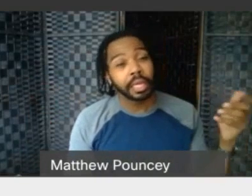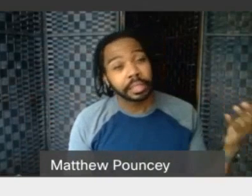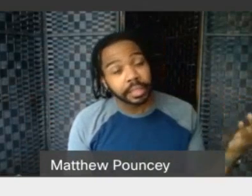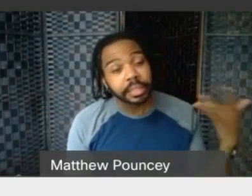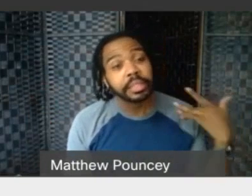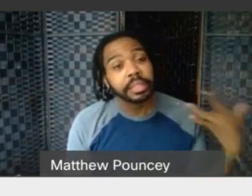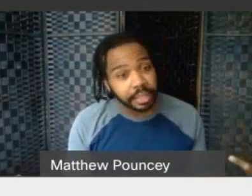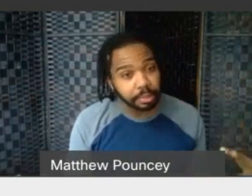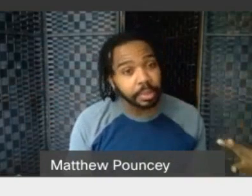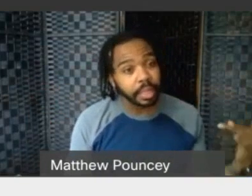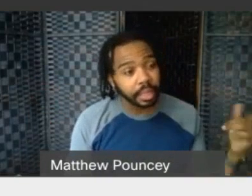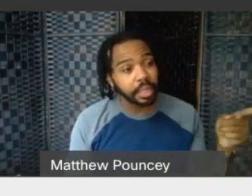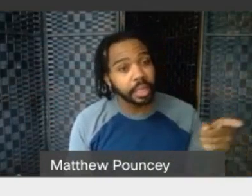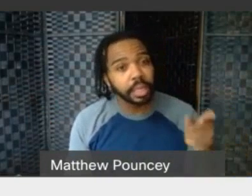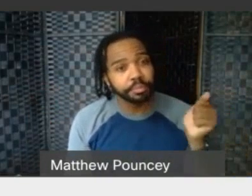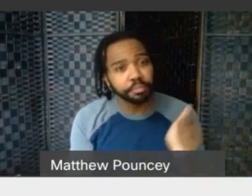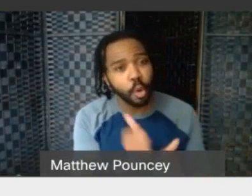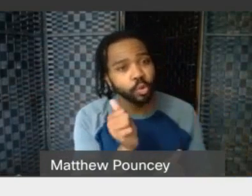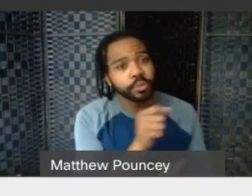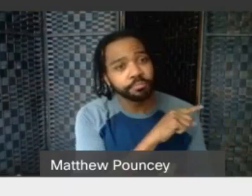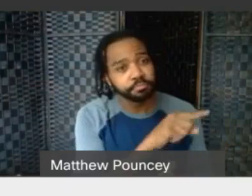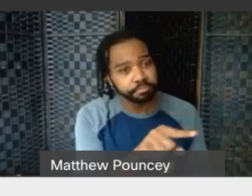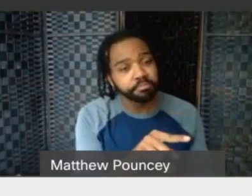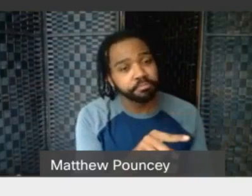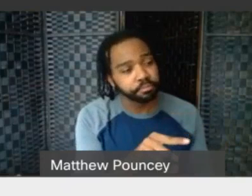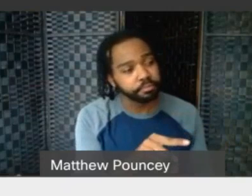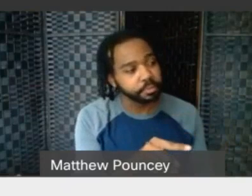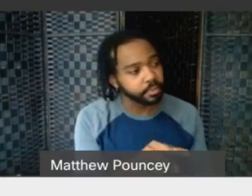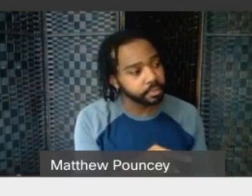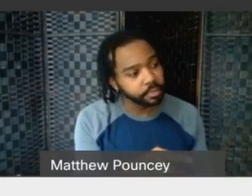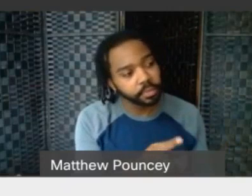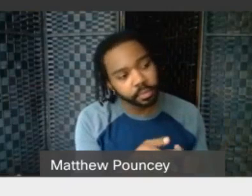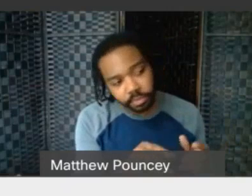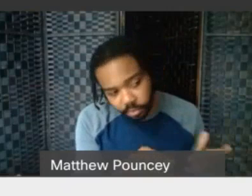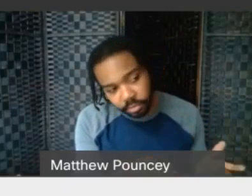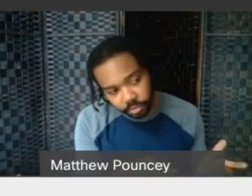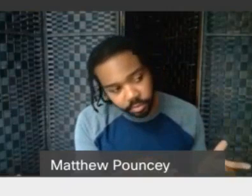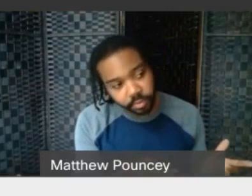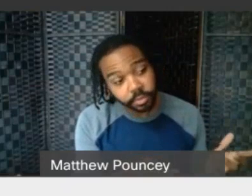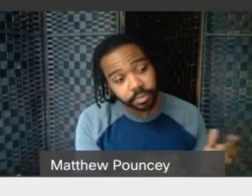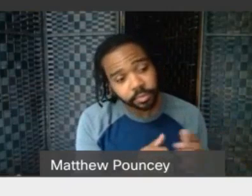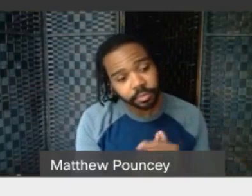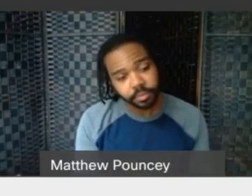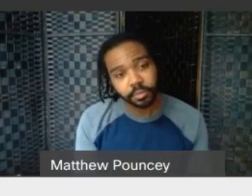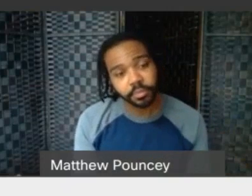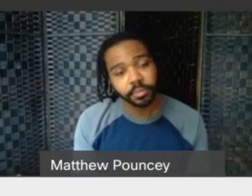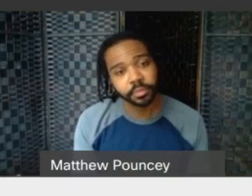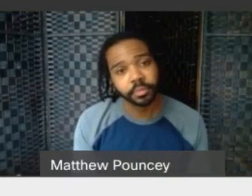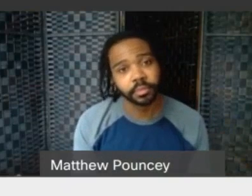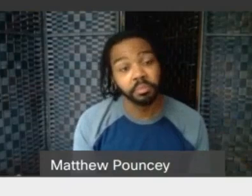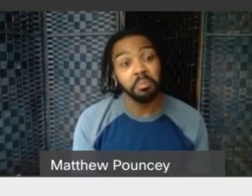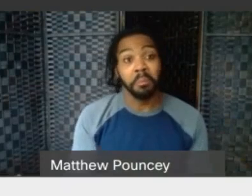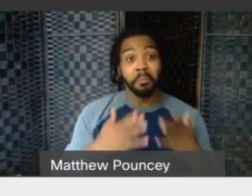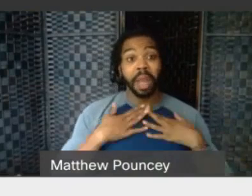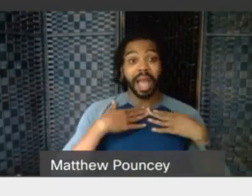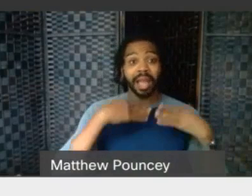part to be providers that we're reporting on all. My list has all providers, so